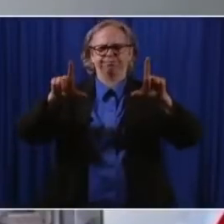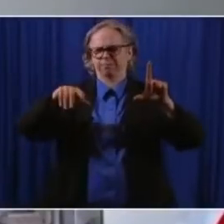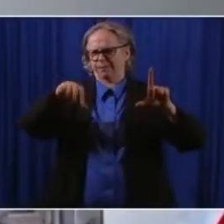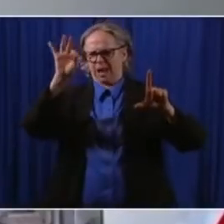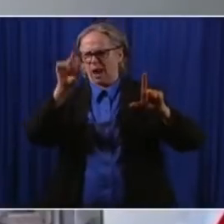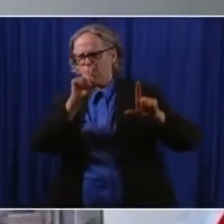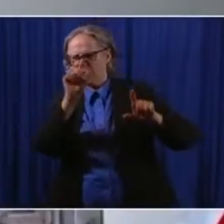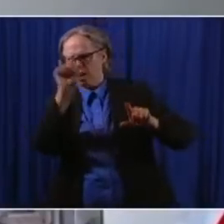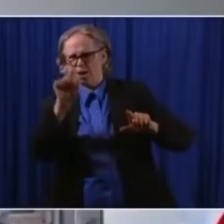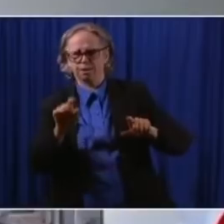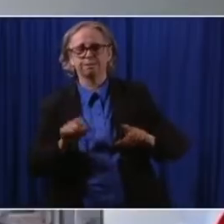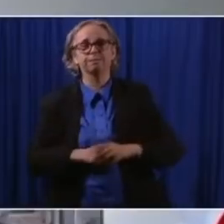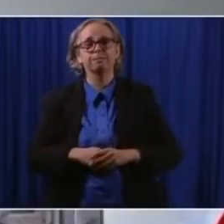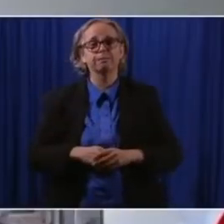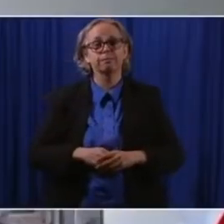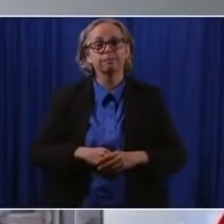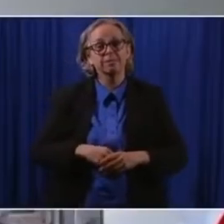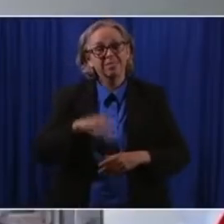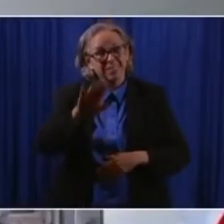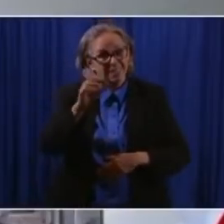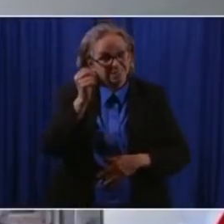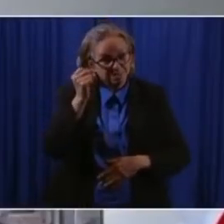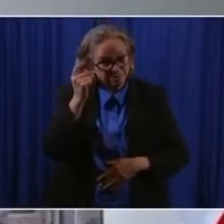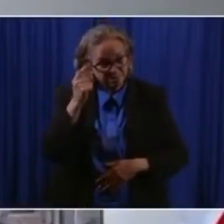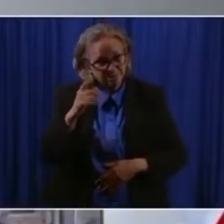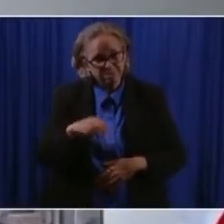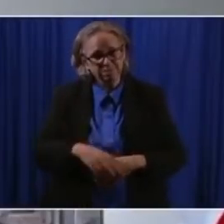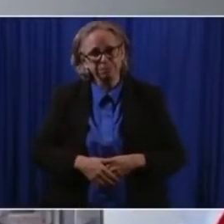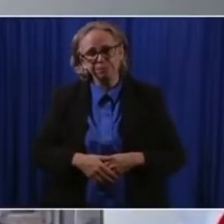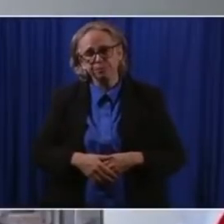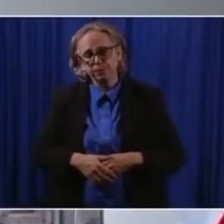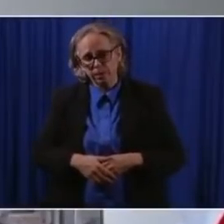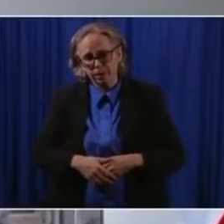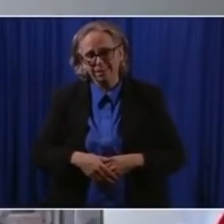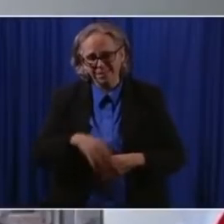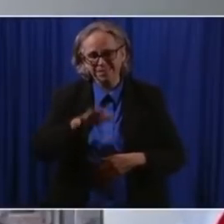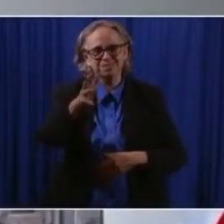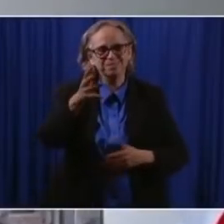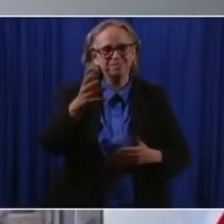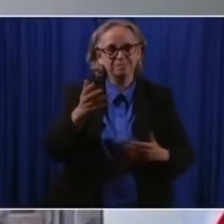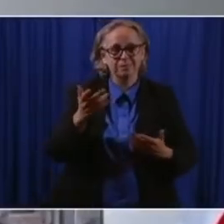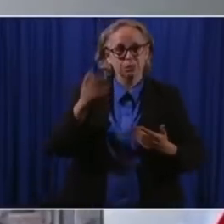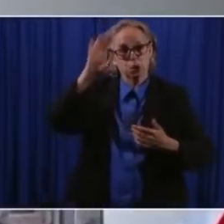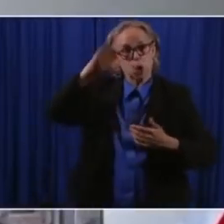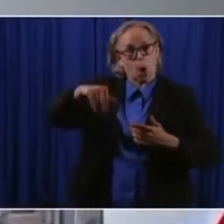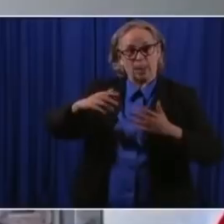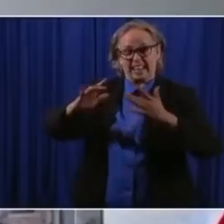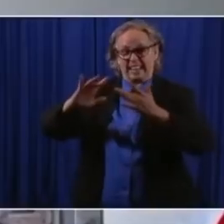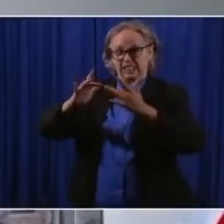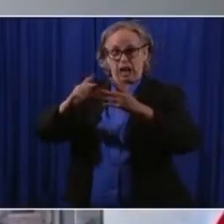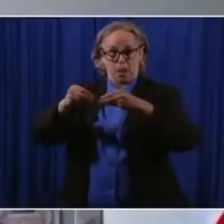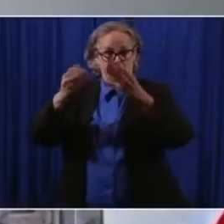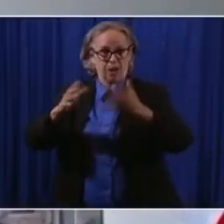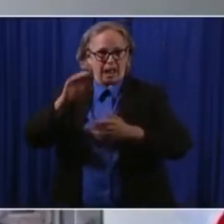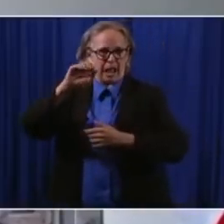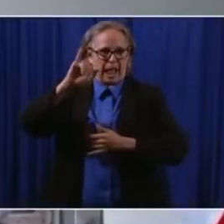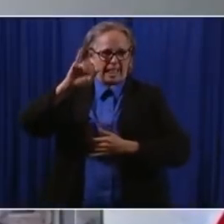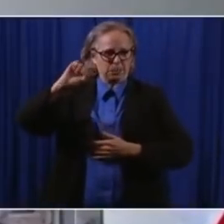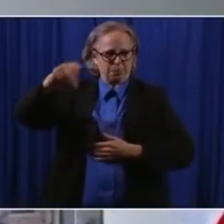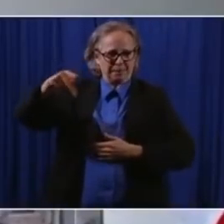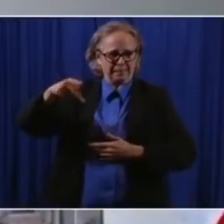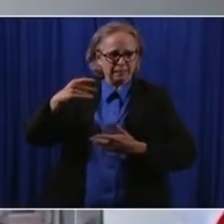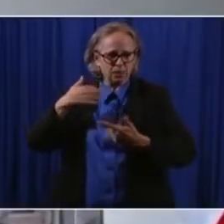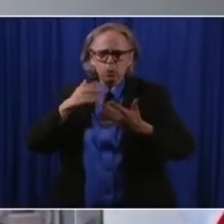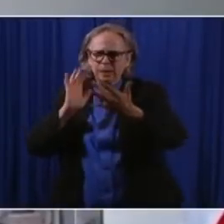Also, one of the other things that we did is we talked with all of the internet providers, all of these providers, and said, let's get your best deal. Let's